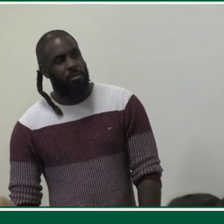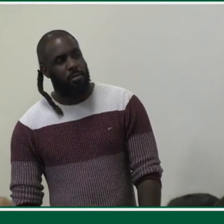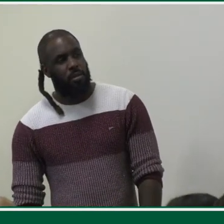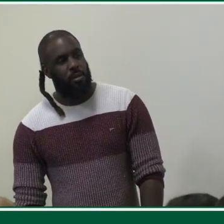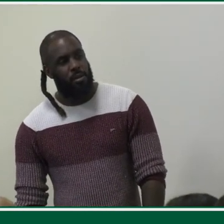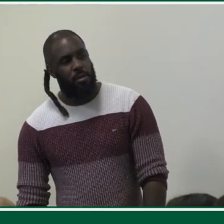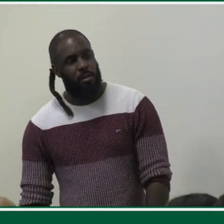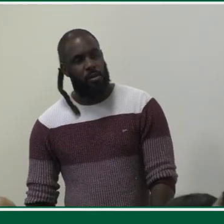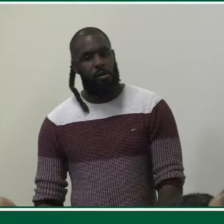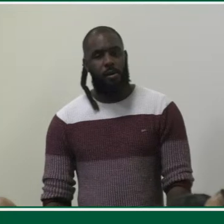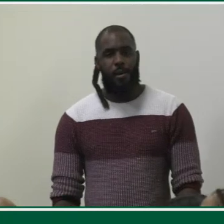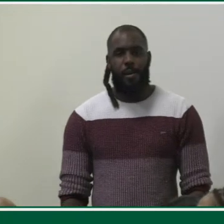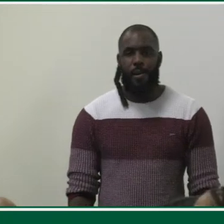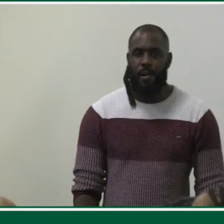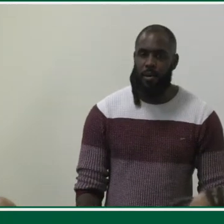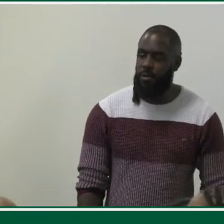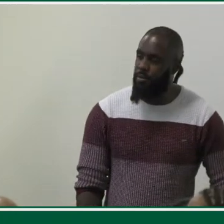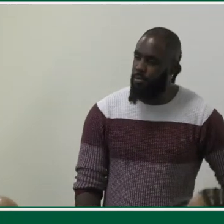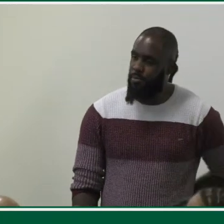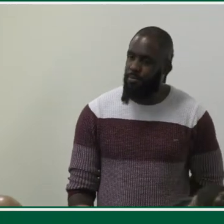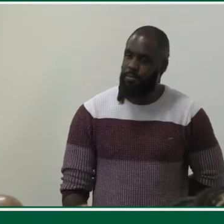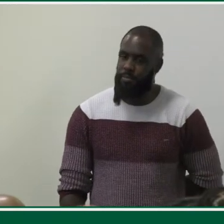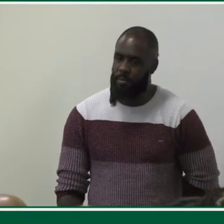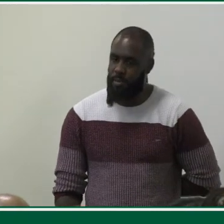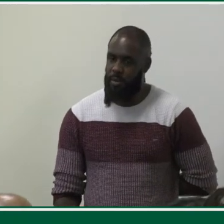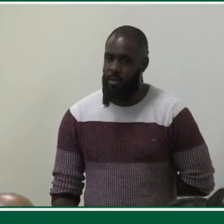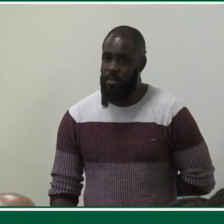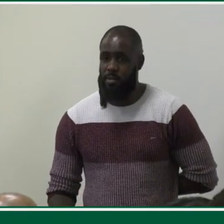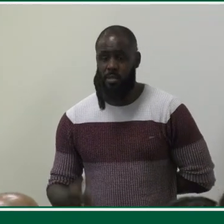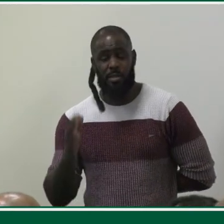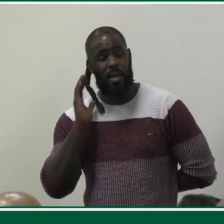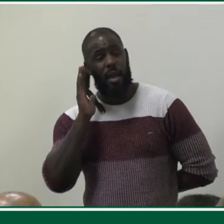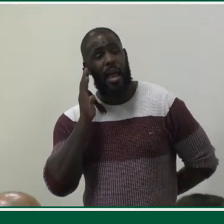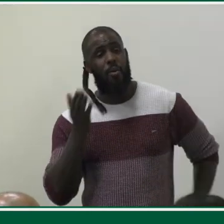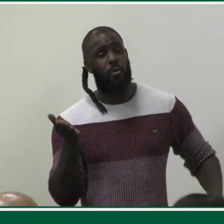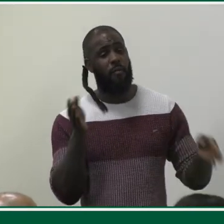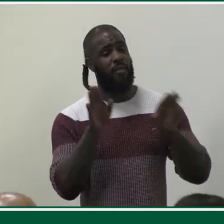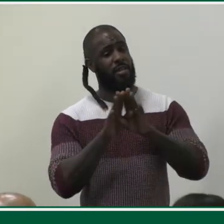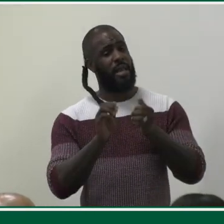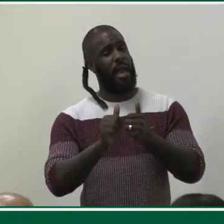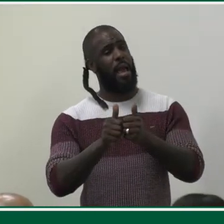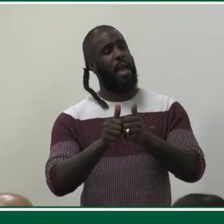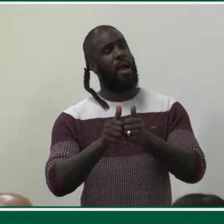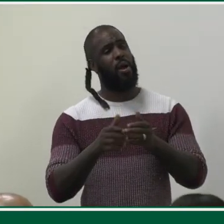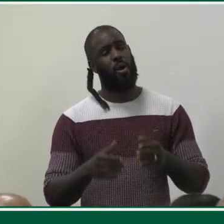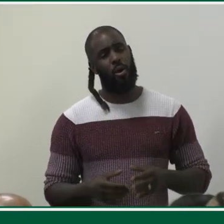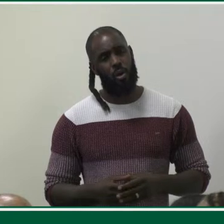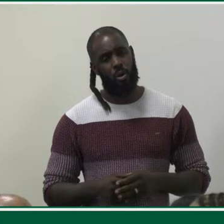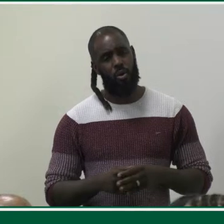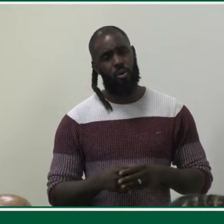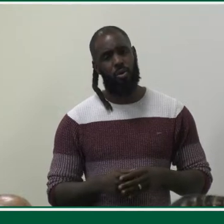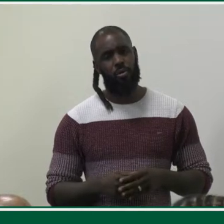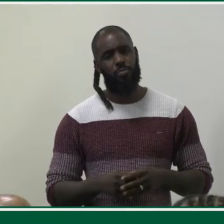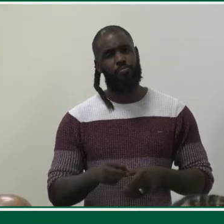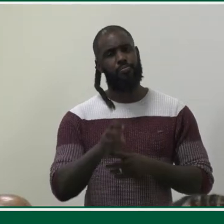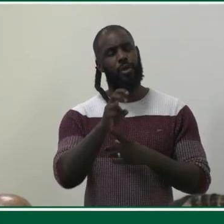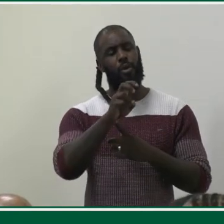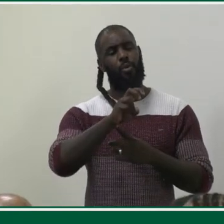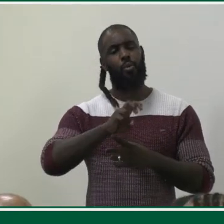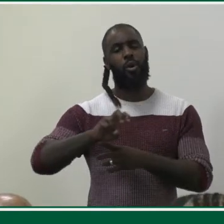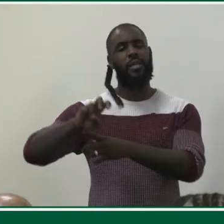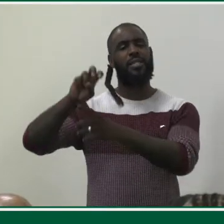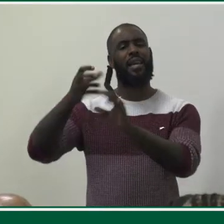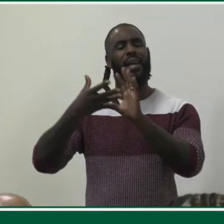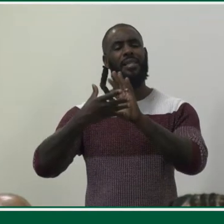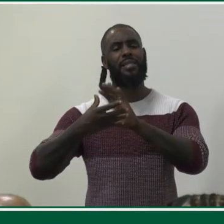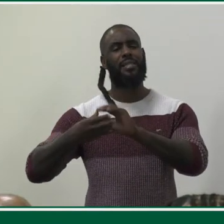That is a t-shirt. That's good. Yes, and I will close by saying that we're shifting the narrative. We are showing